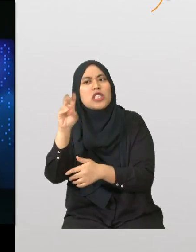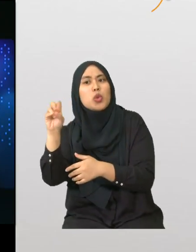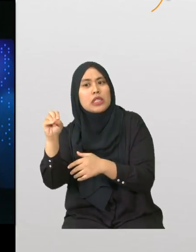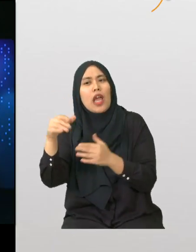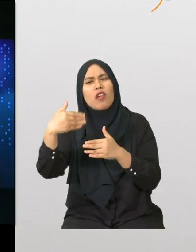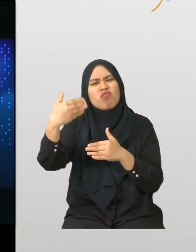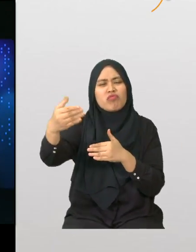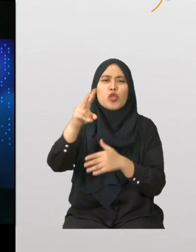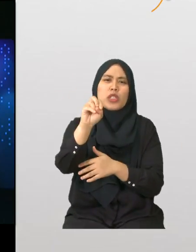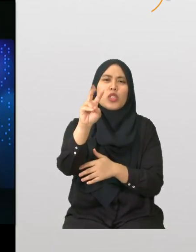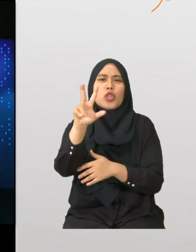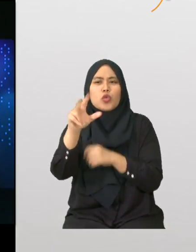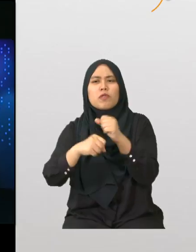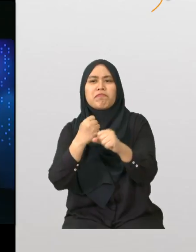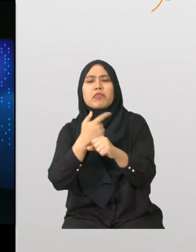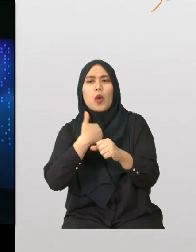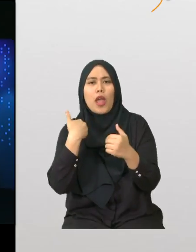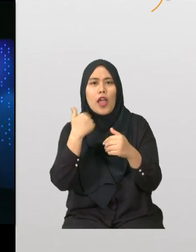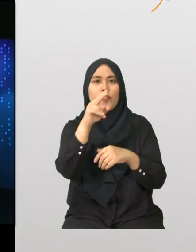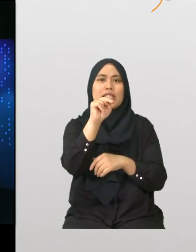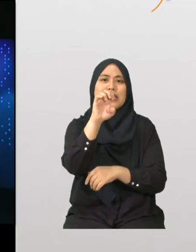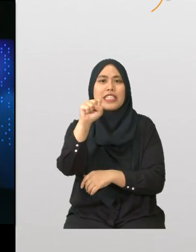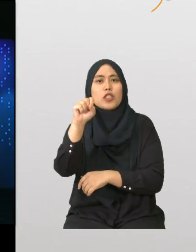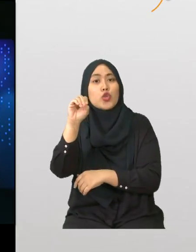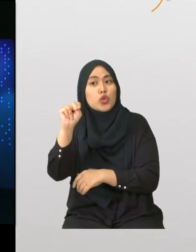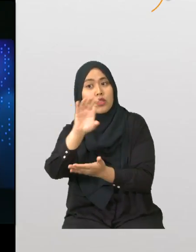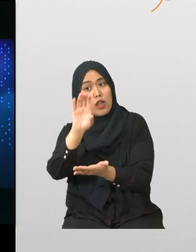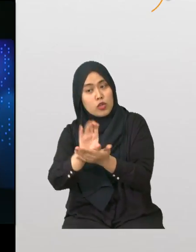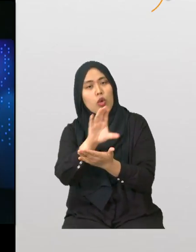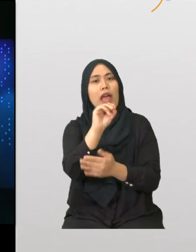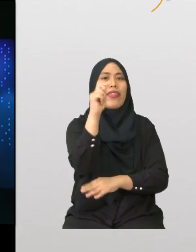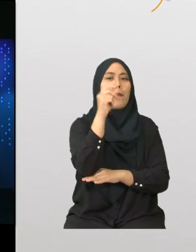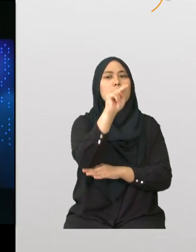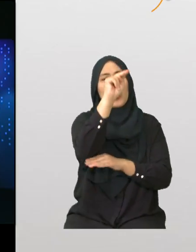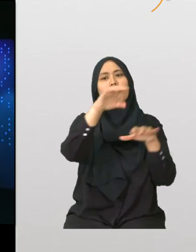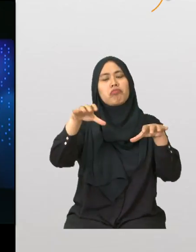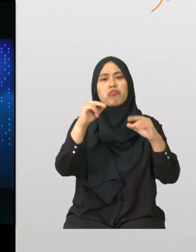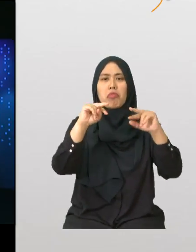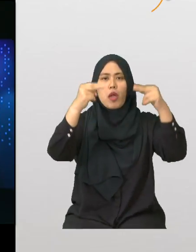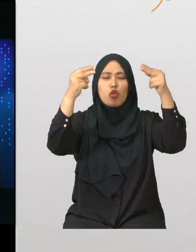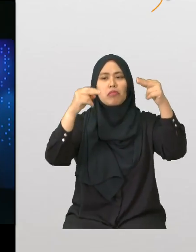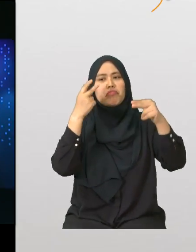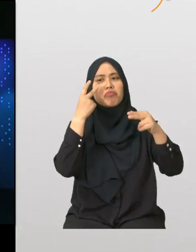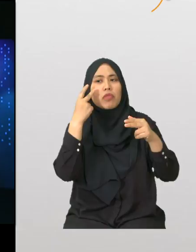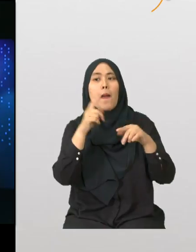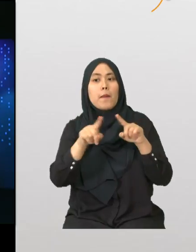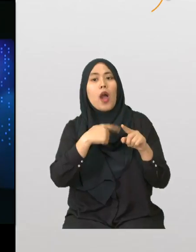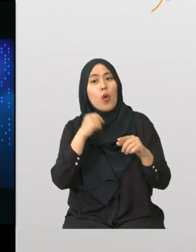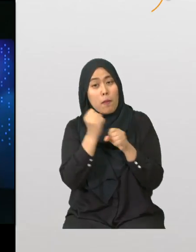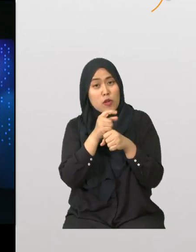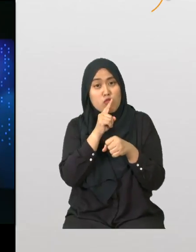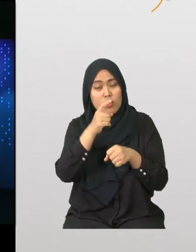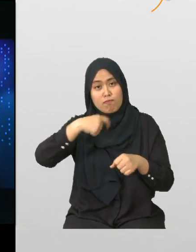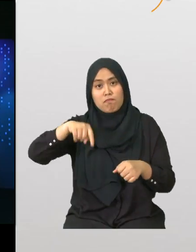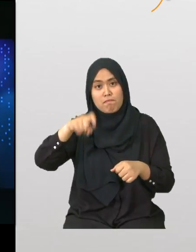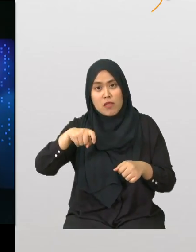2 more in Nee Soon Central and Tampines North. Some of these are to upgrade and improve existing ones. But we will make sure